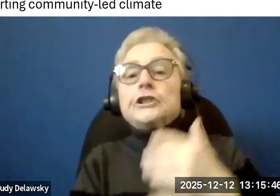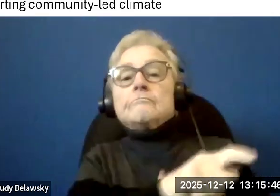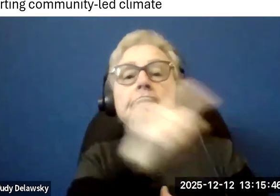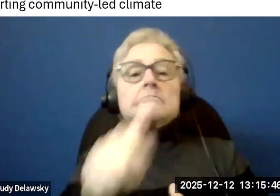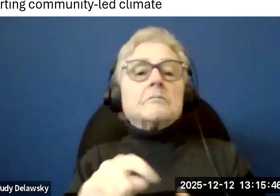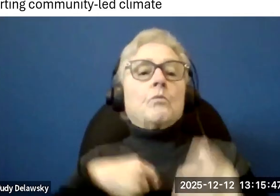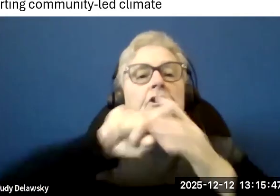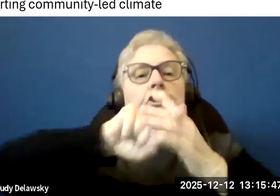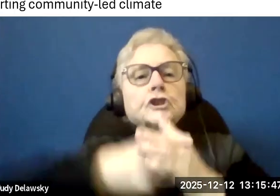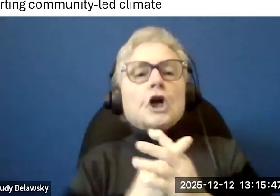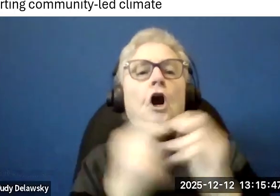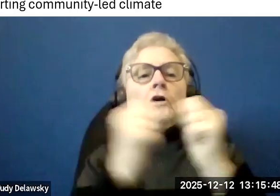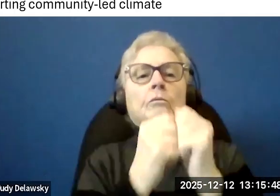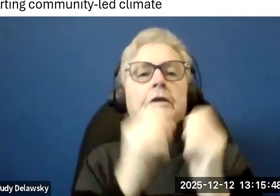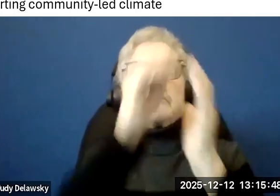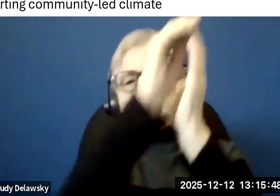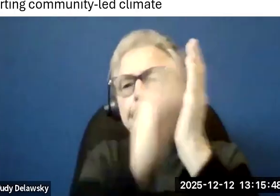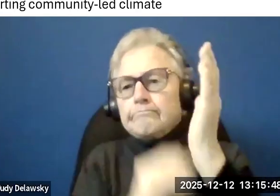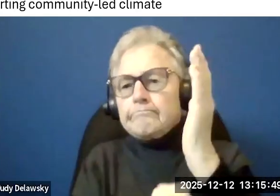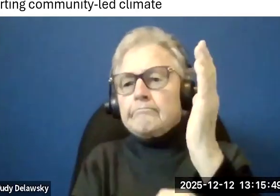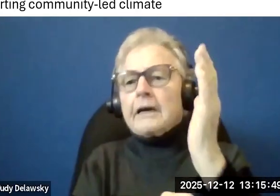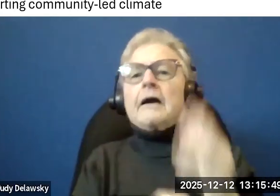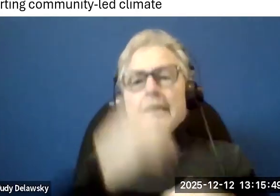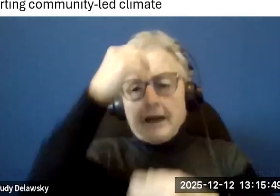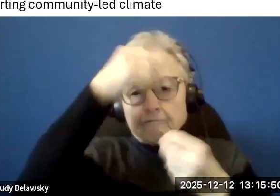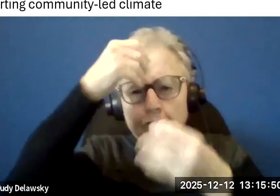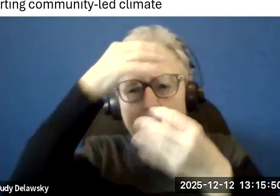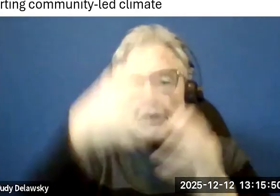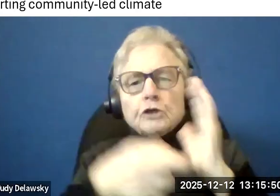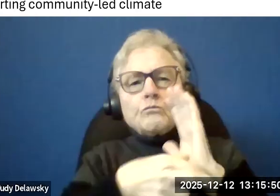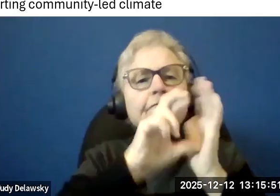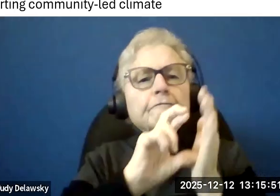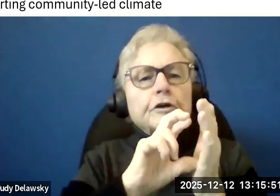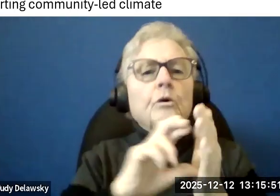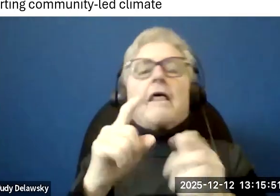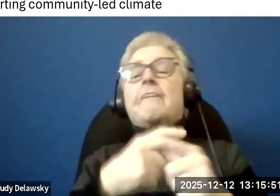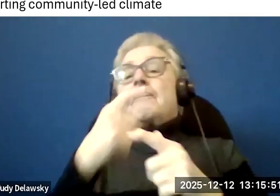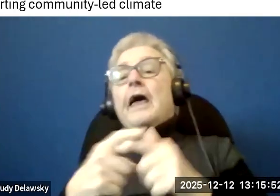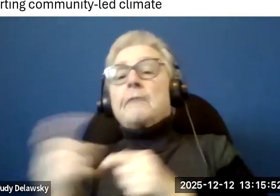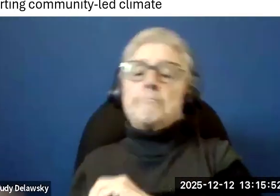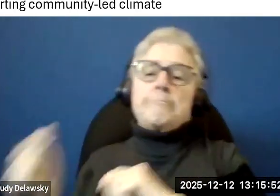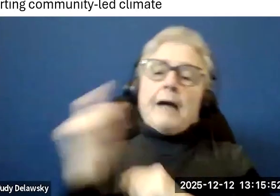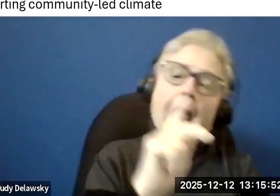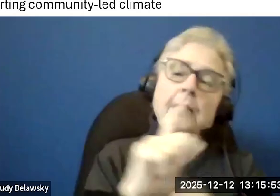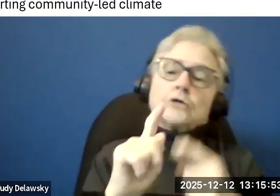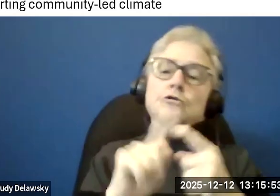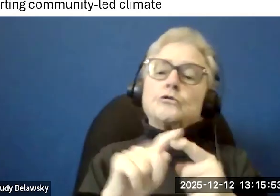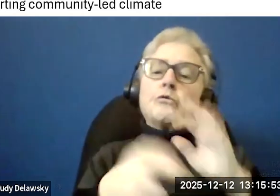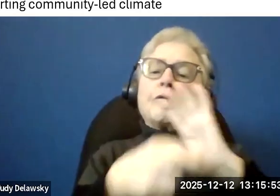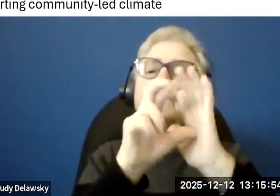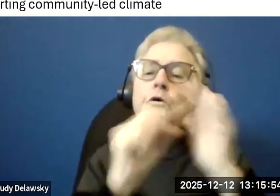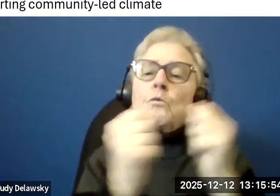with document and literature review to understand the community context, and then conduct interviews with people with